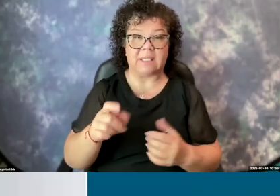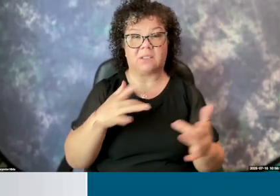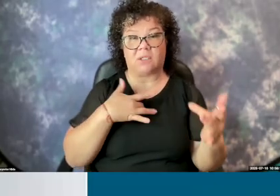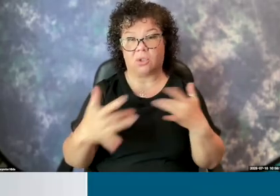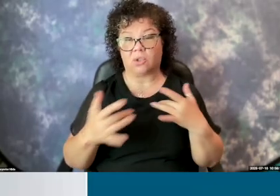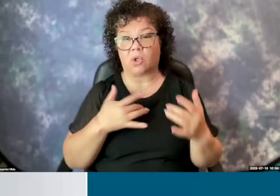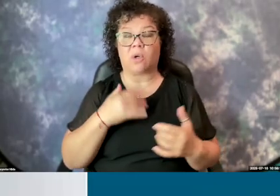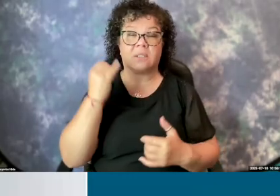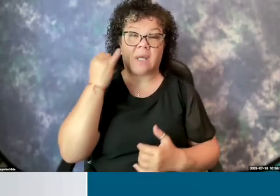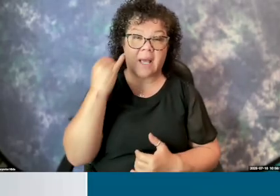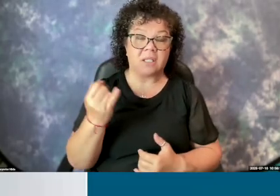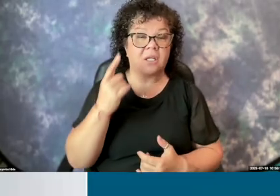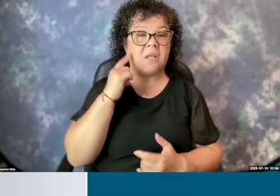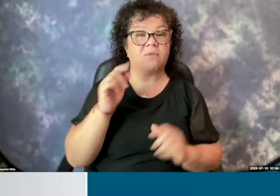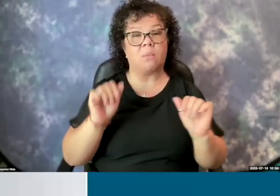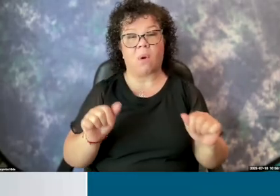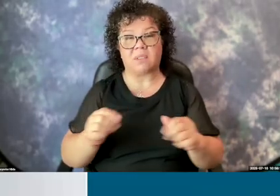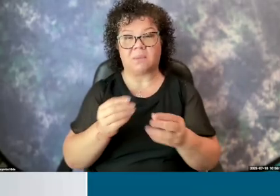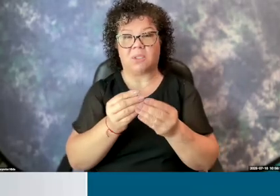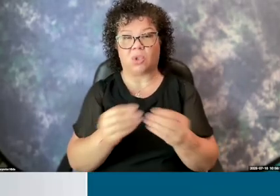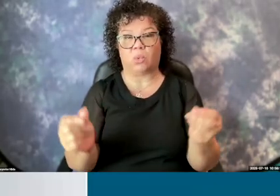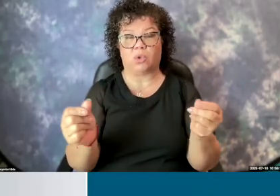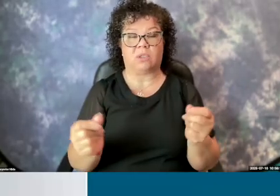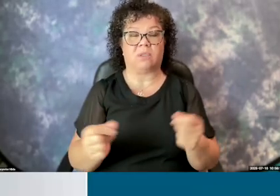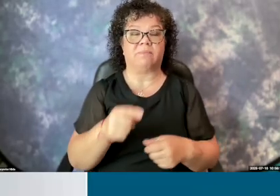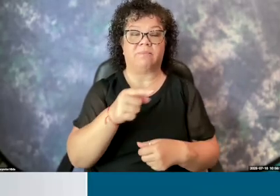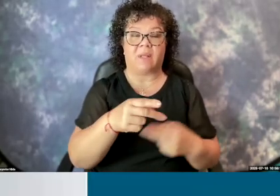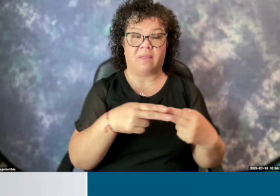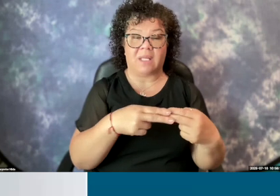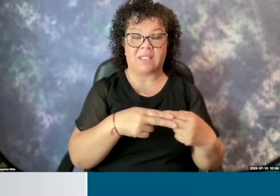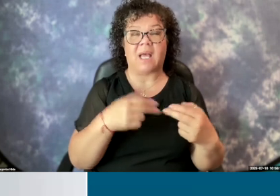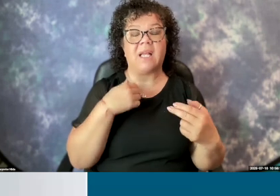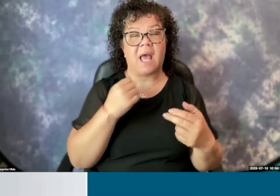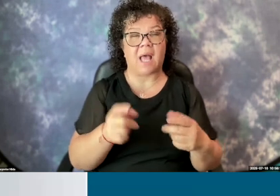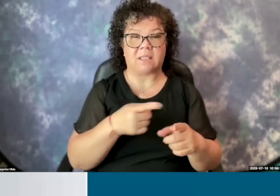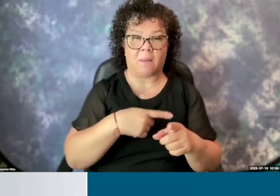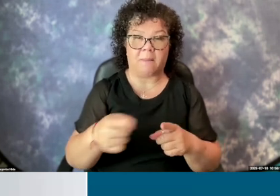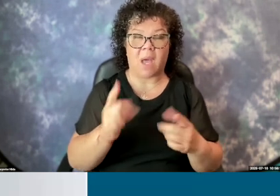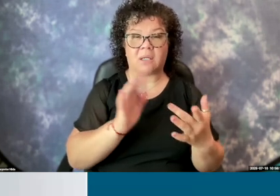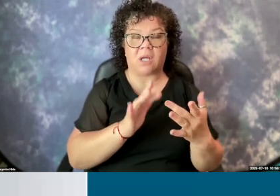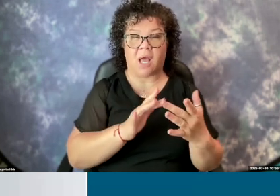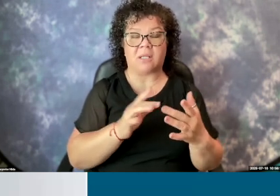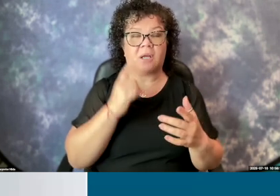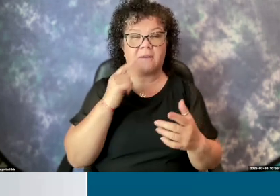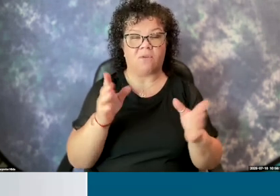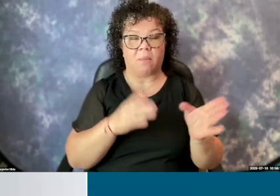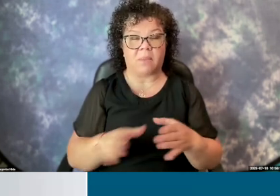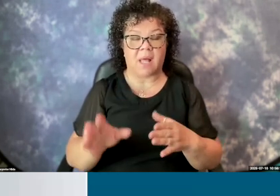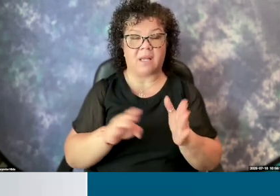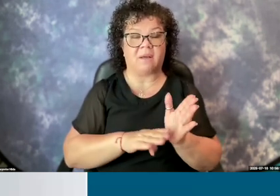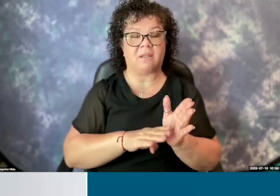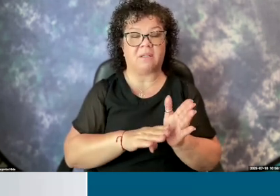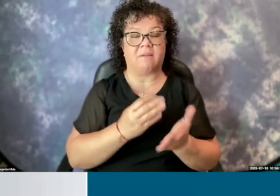solutions. This slide has the emails of the main contacts for funding plan development. We also have a new funding plan